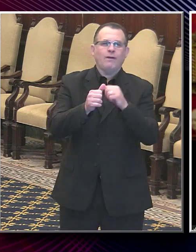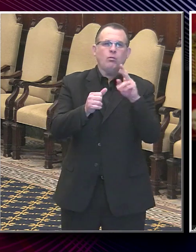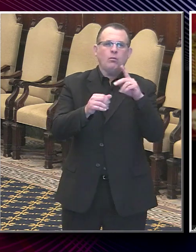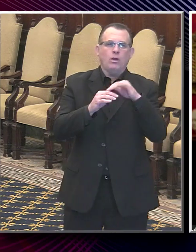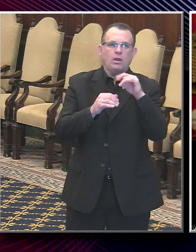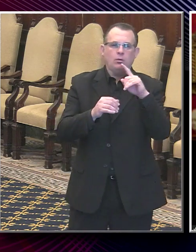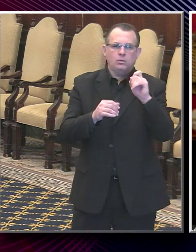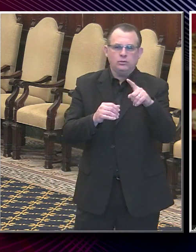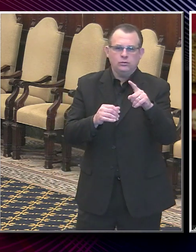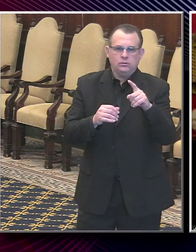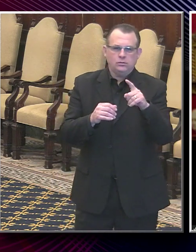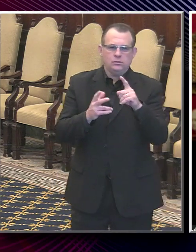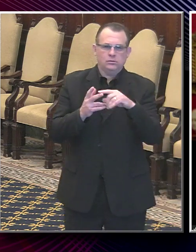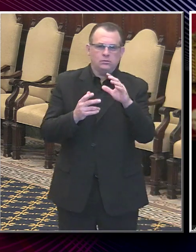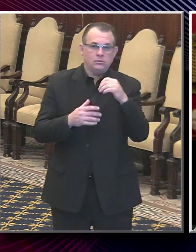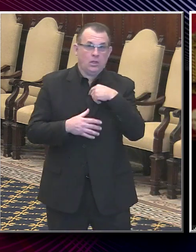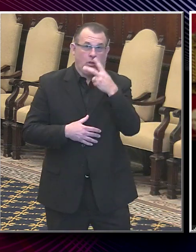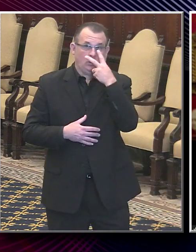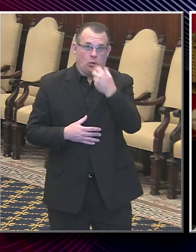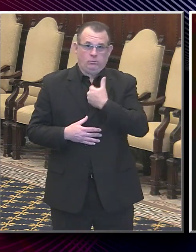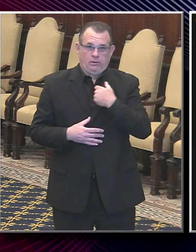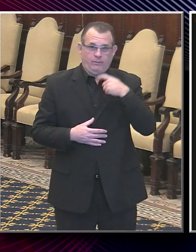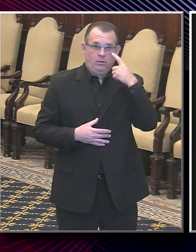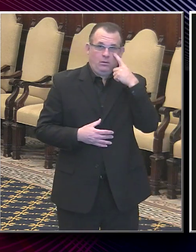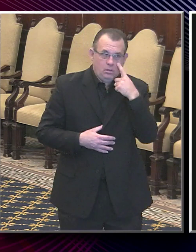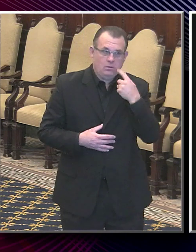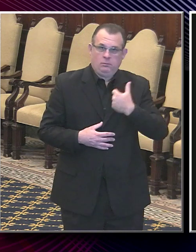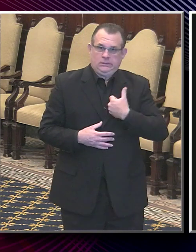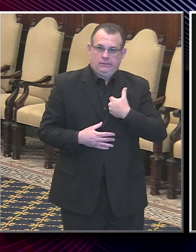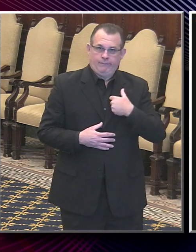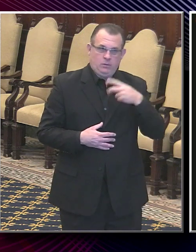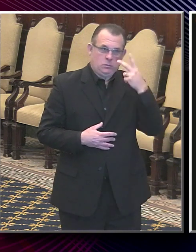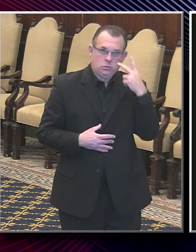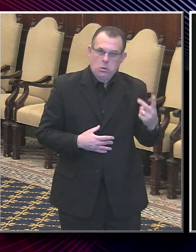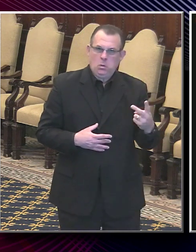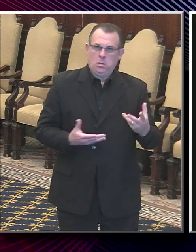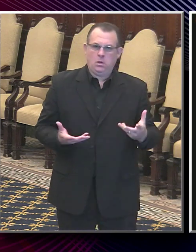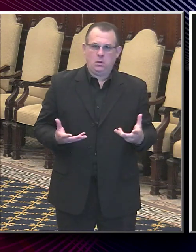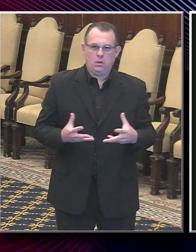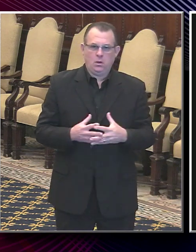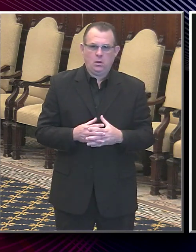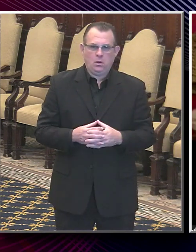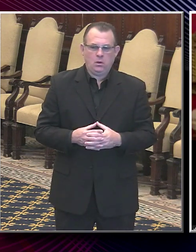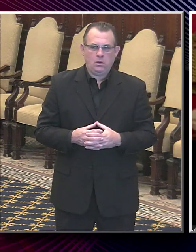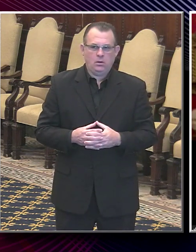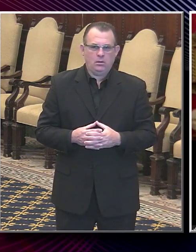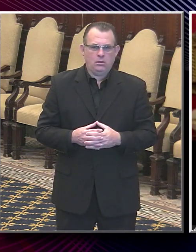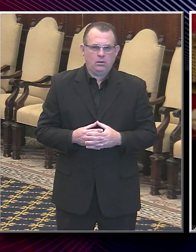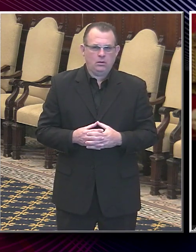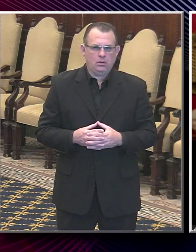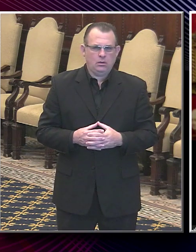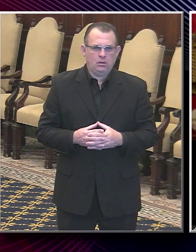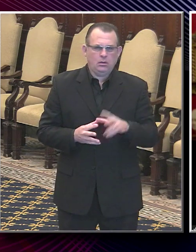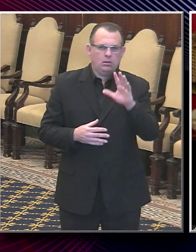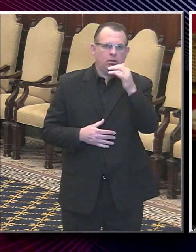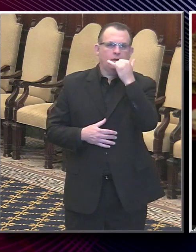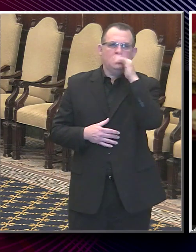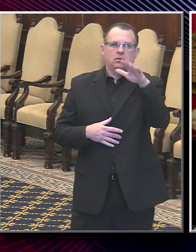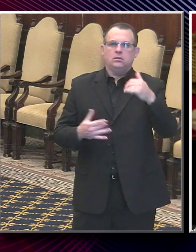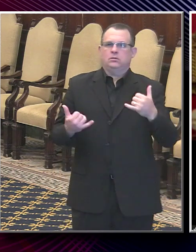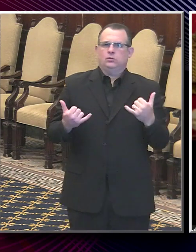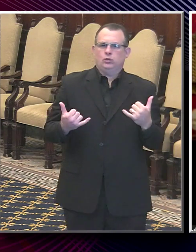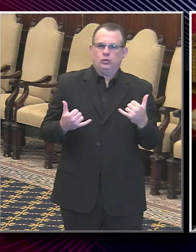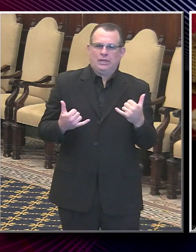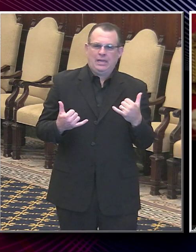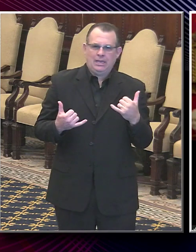was there myself last night and I went... Ahora. Oh, hoy día, today, and people are planning to have